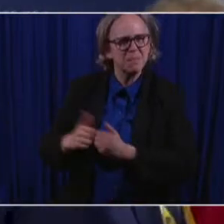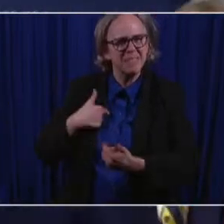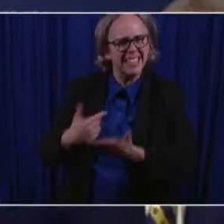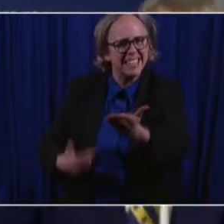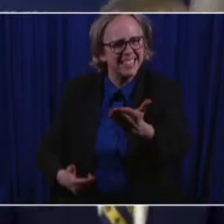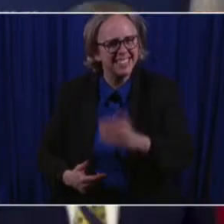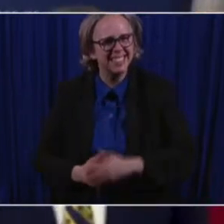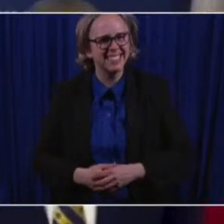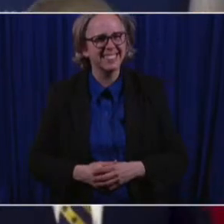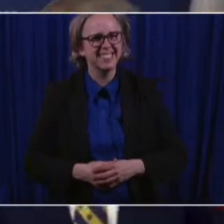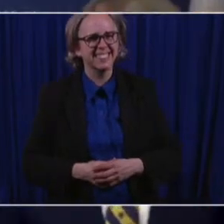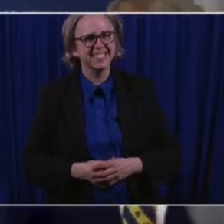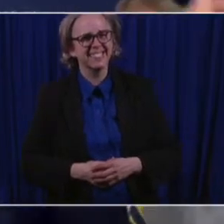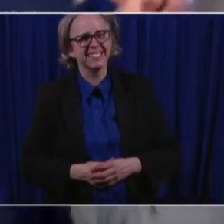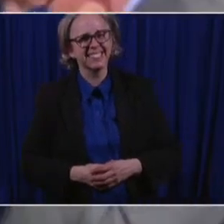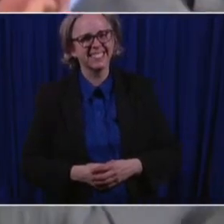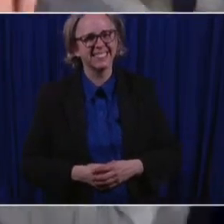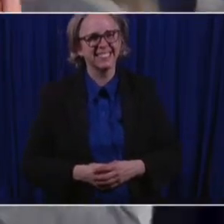spotted you out there. I'm sorry.